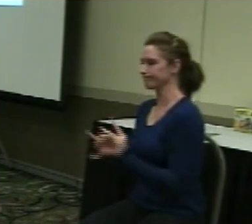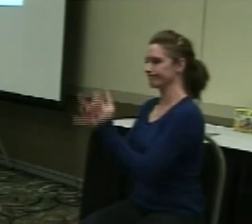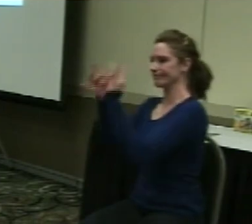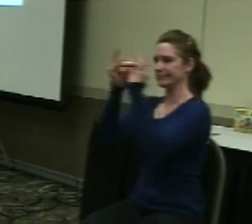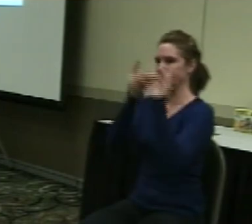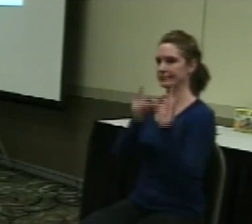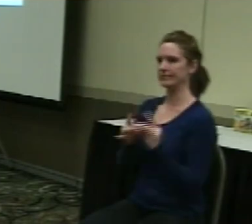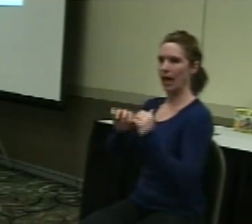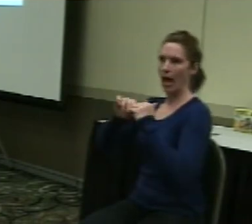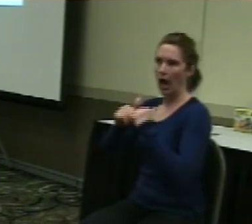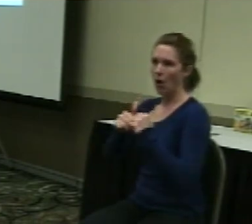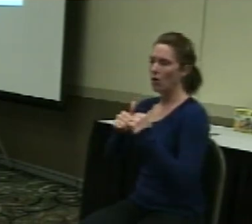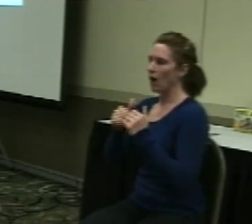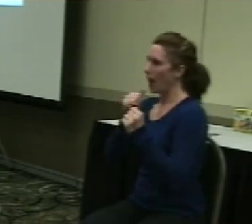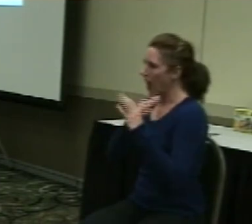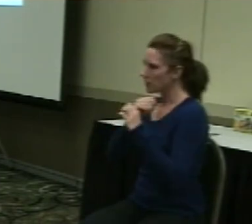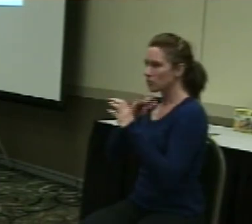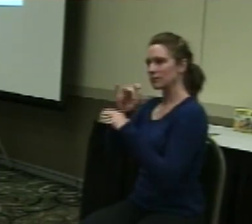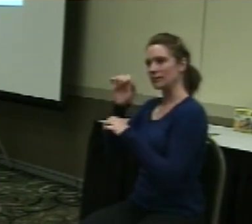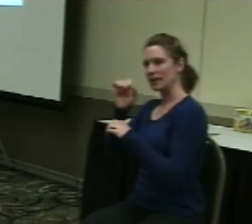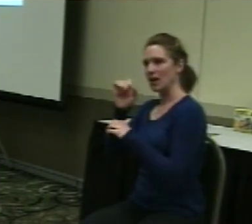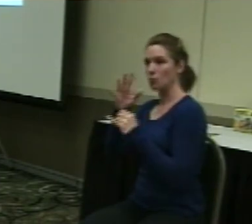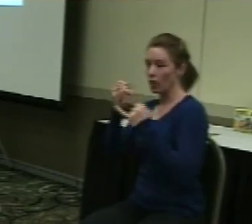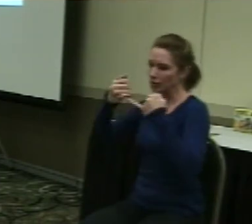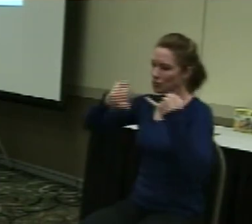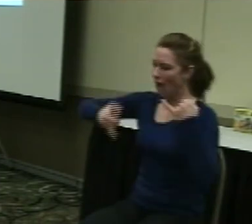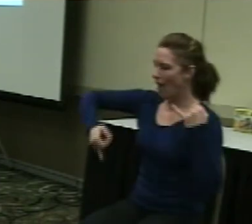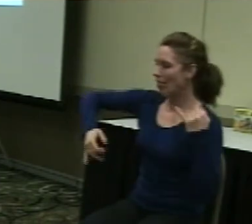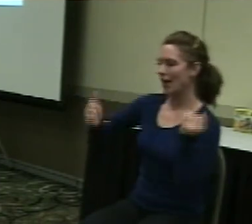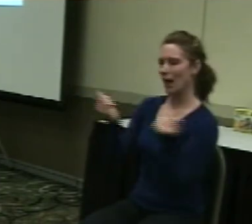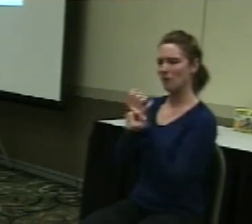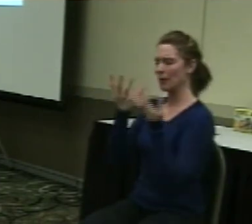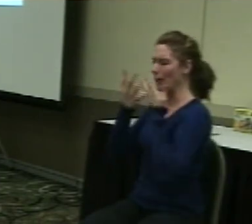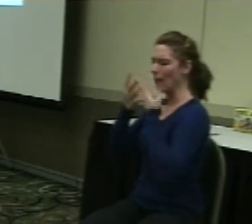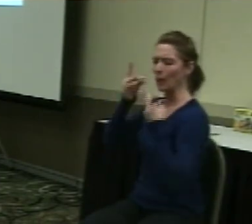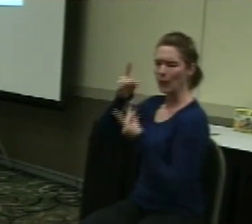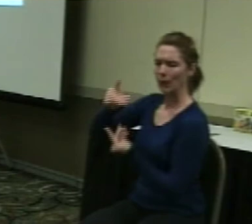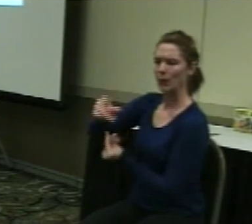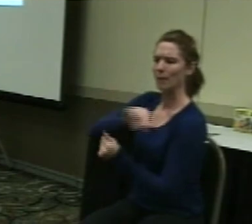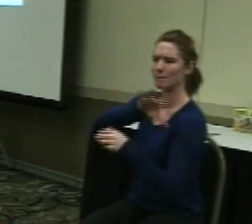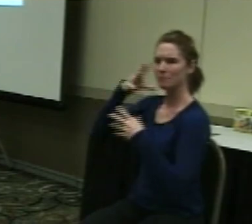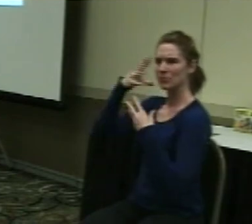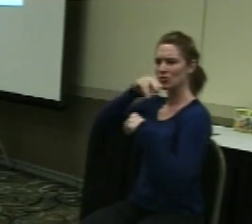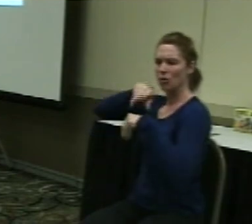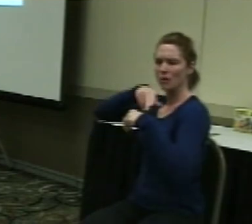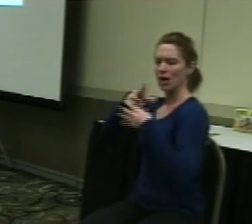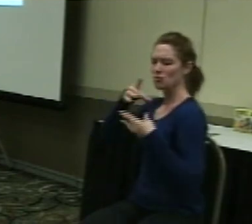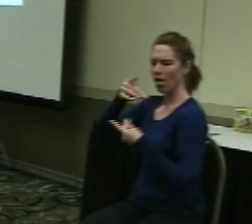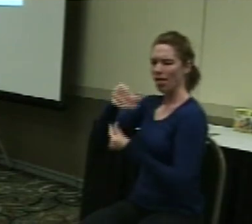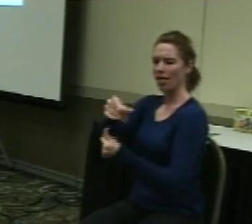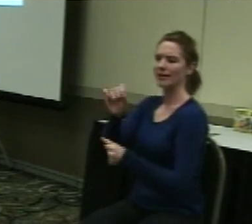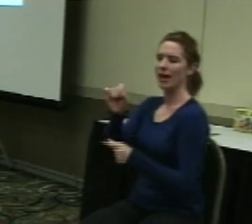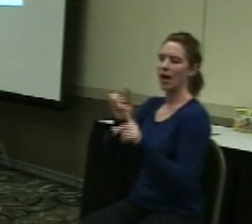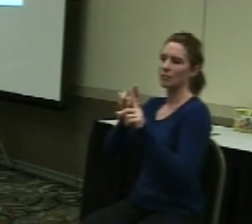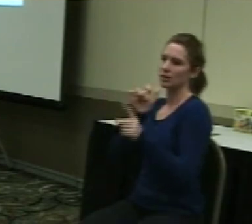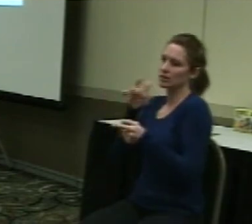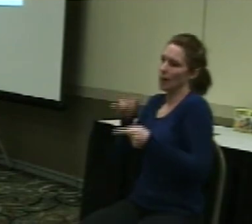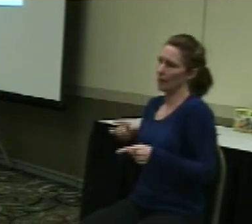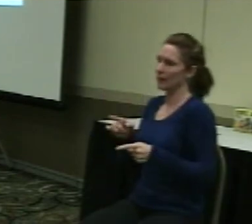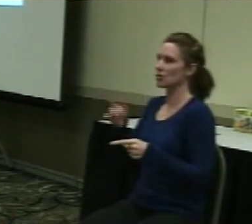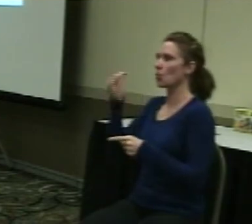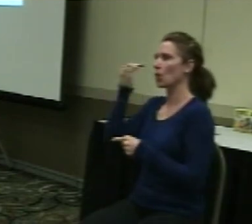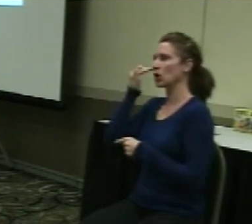obstacles, we know. We want to draw lines and we want to say it all kind of comes together in this beautiful, natural kind of way. We also